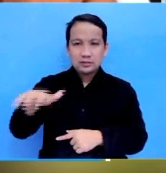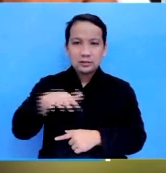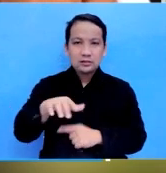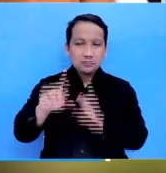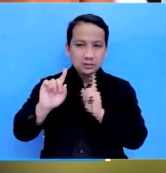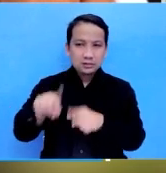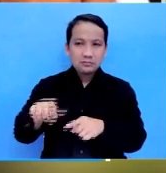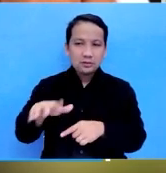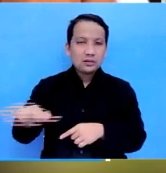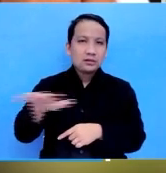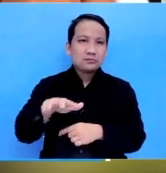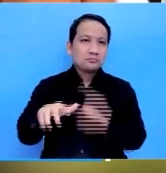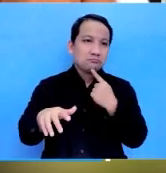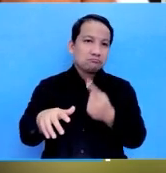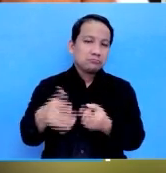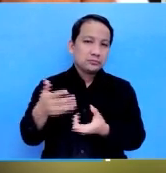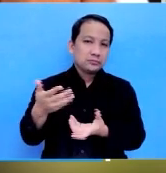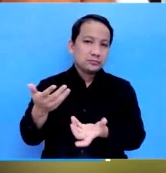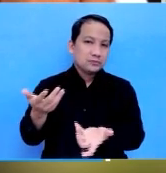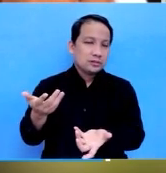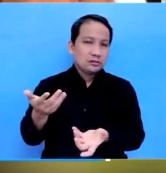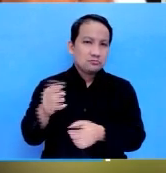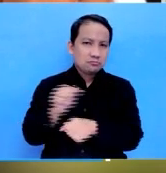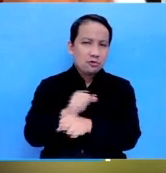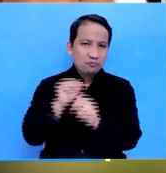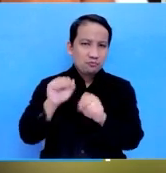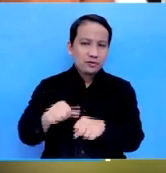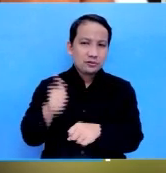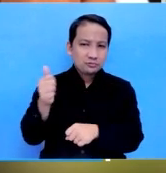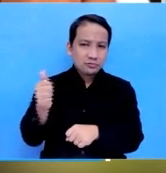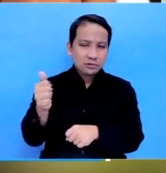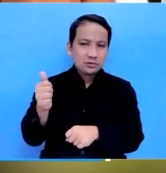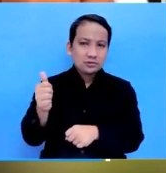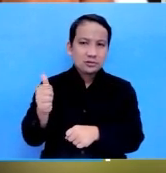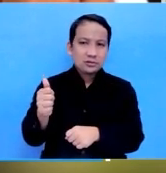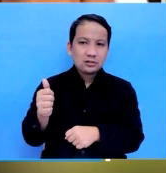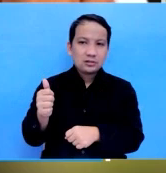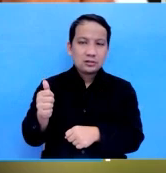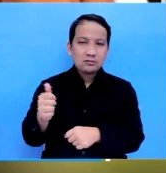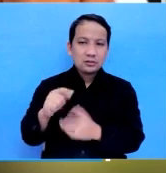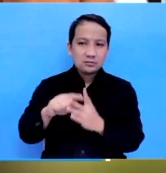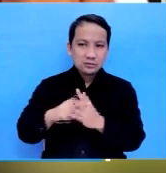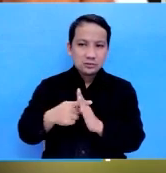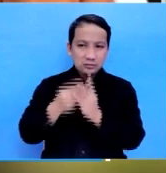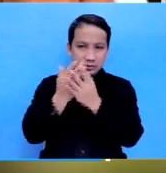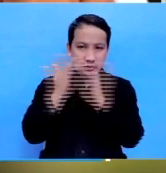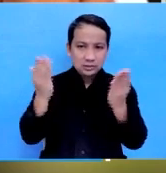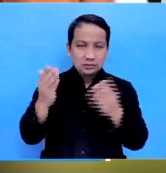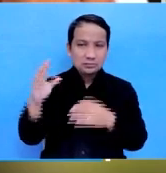reported. So that could be, we could use that as as a starting point to